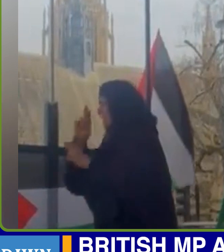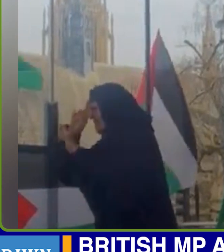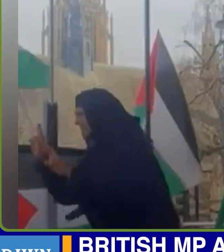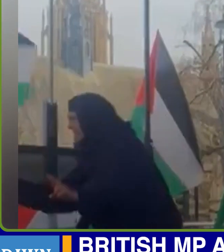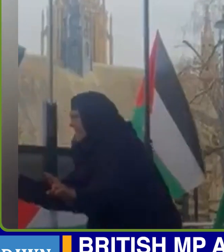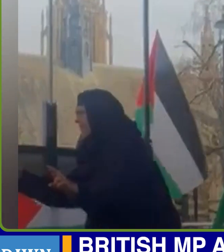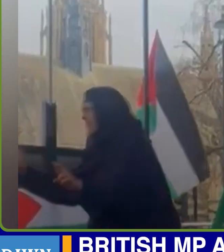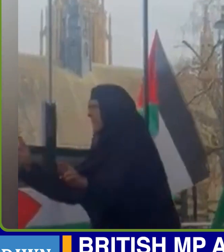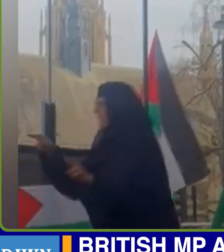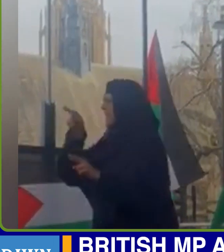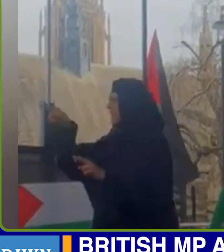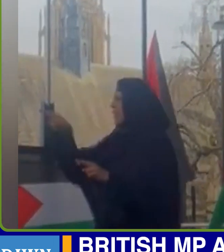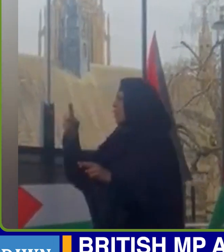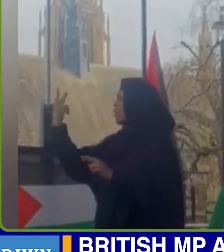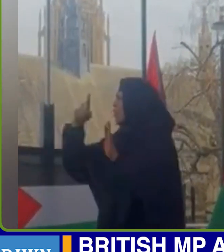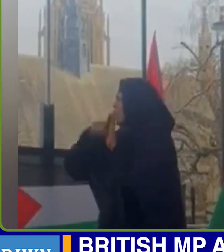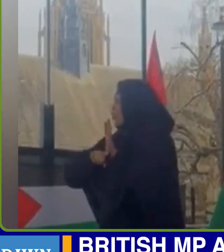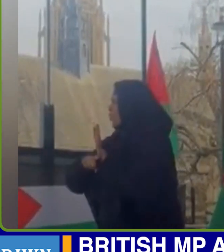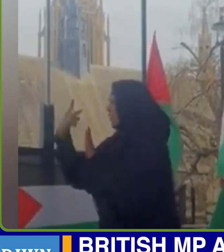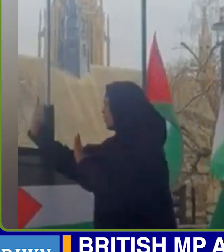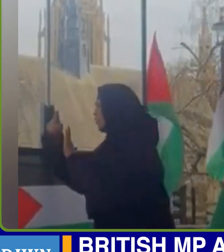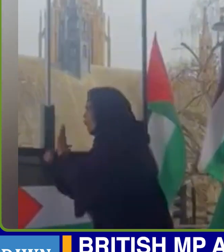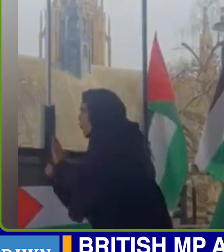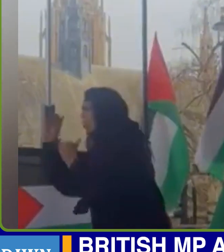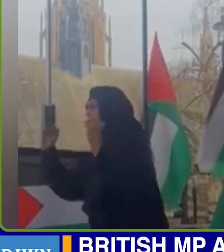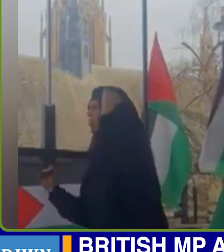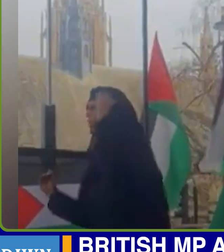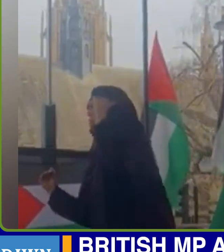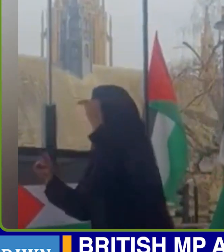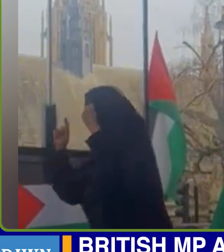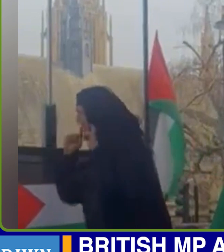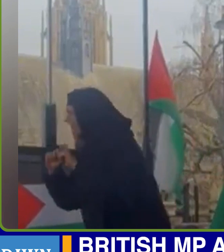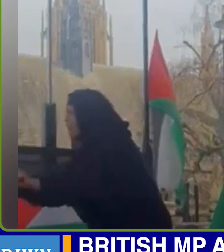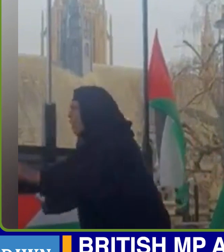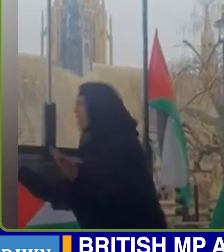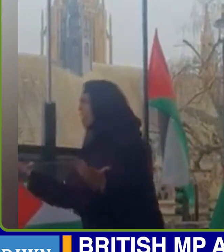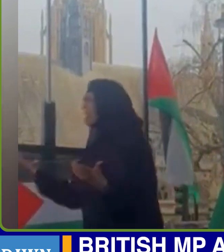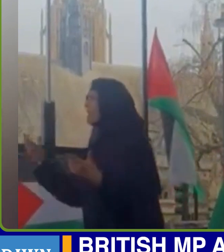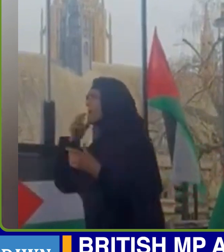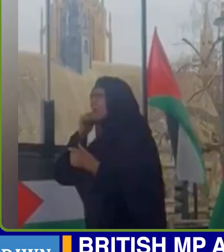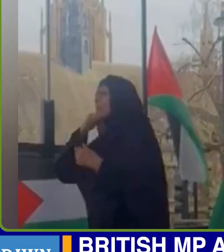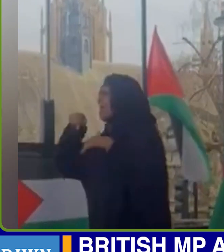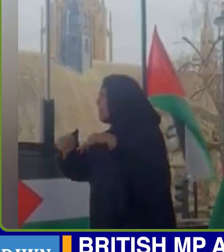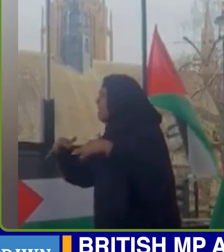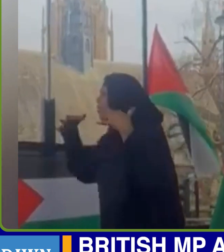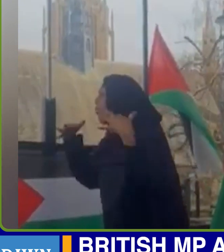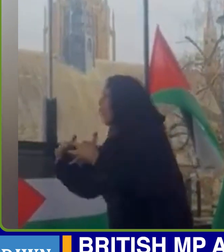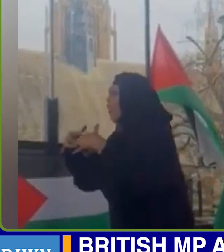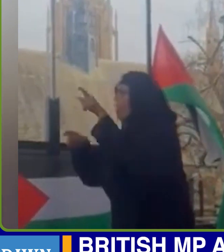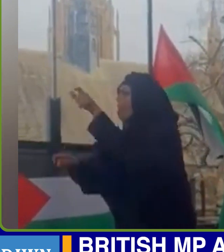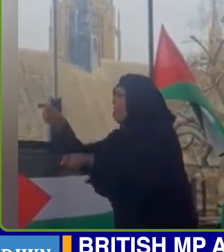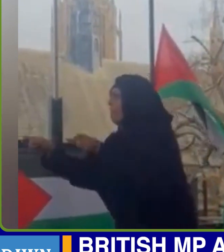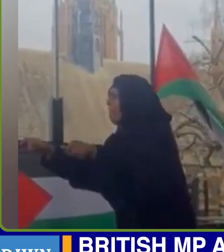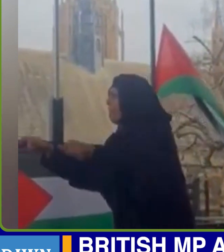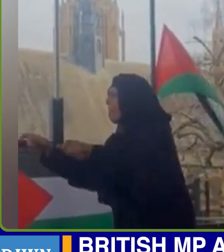racism, continues to chill us to our bone. This war on civilians hangs over